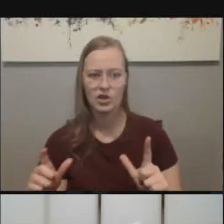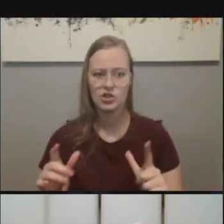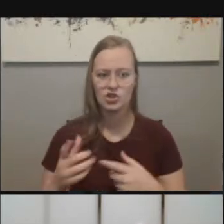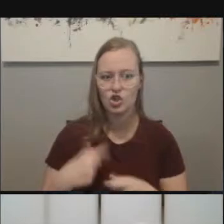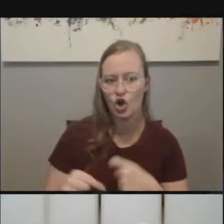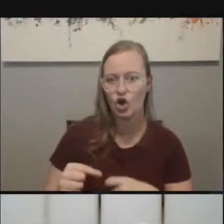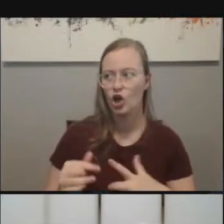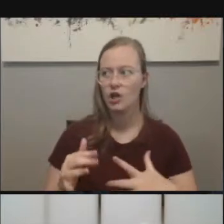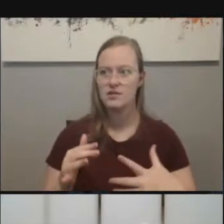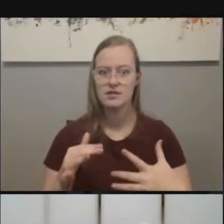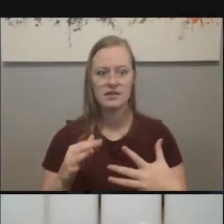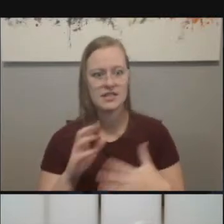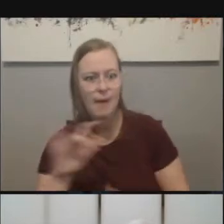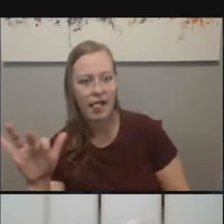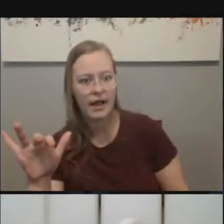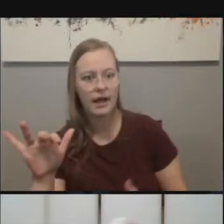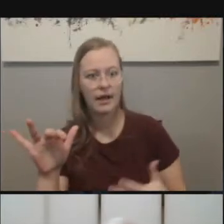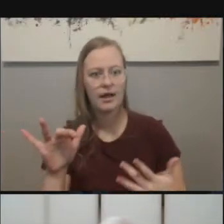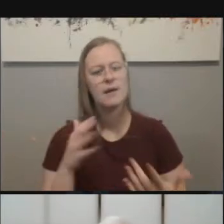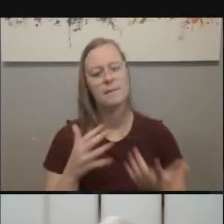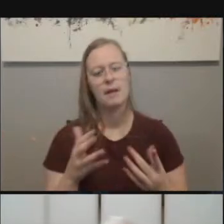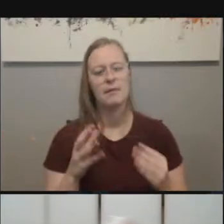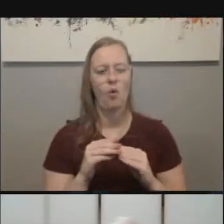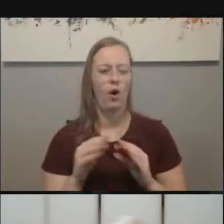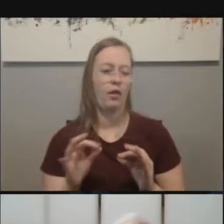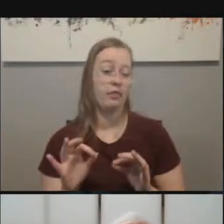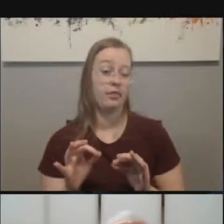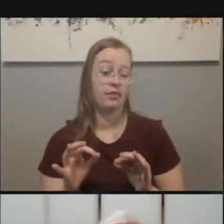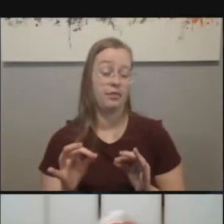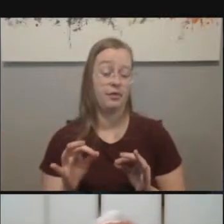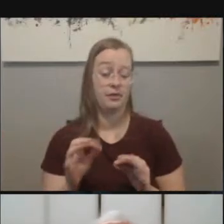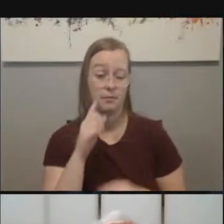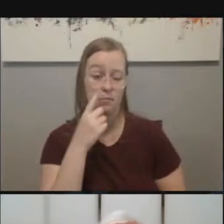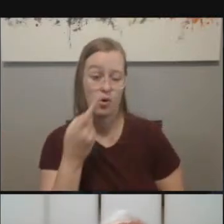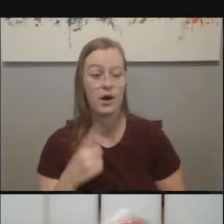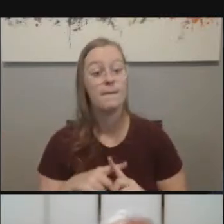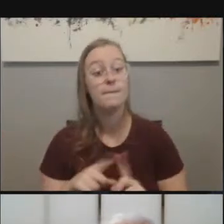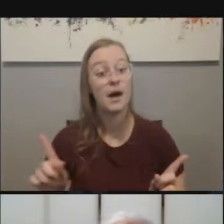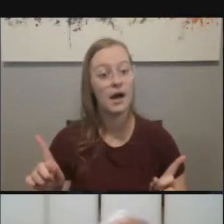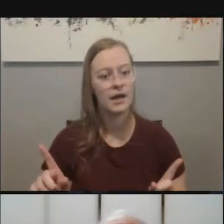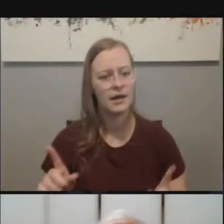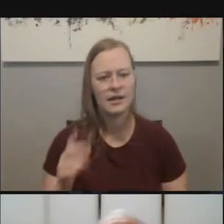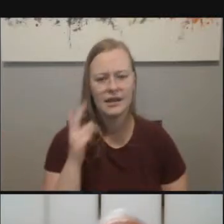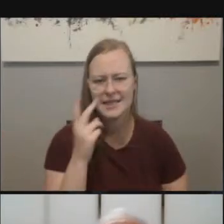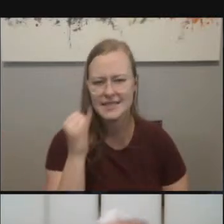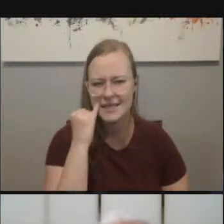spelling may be much more mundane, but let's see if I can read it.